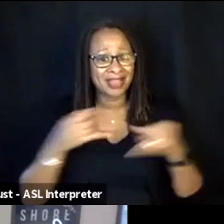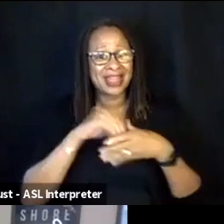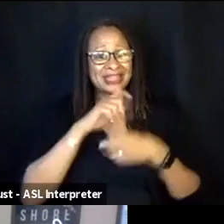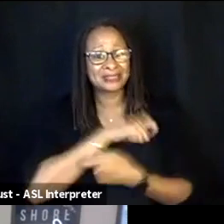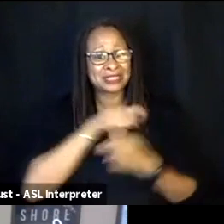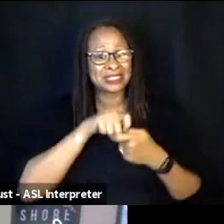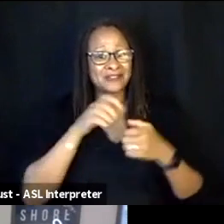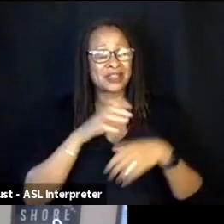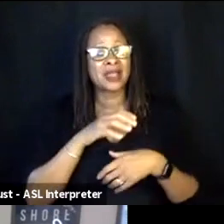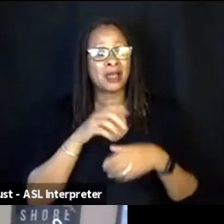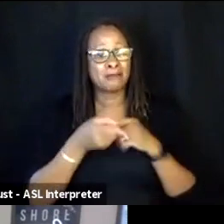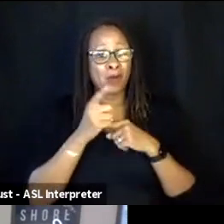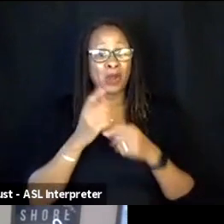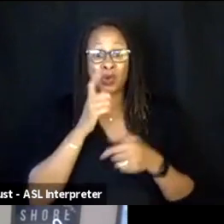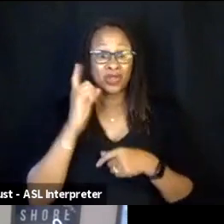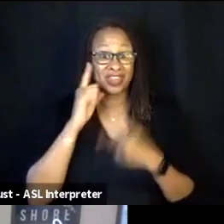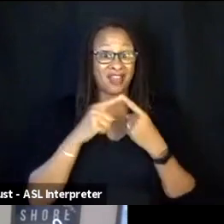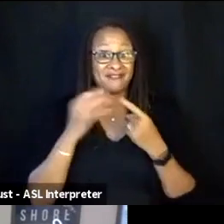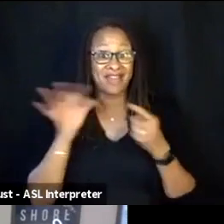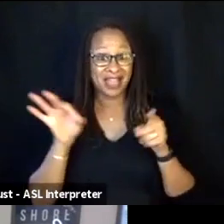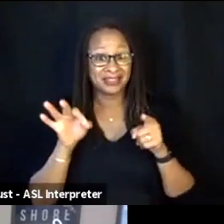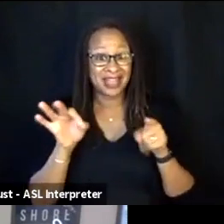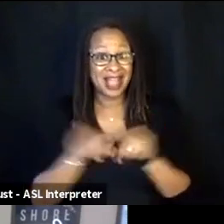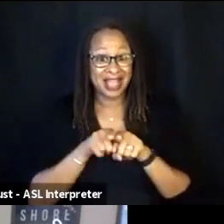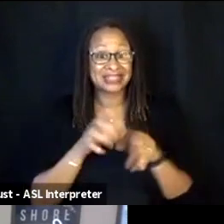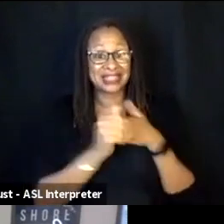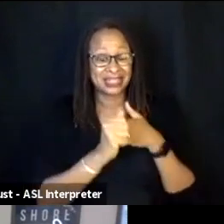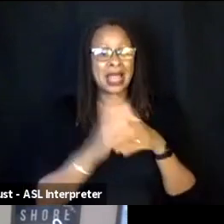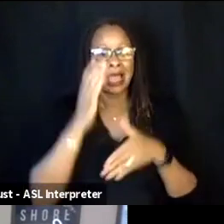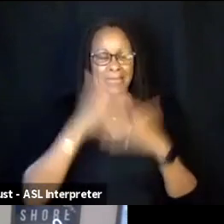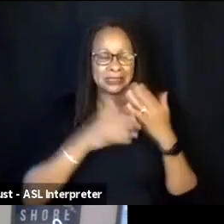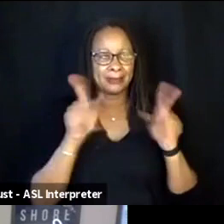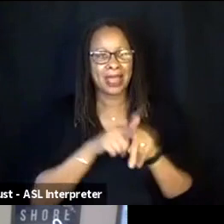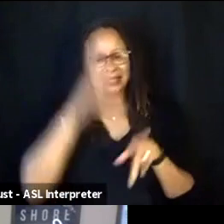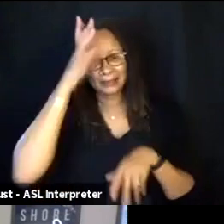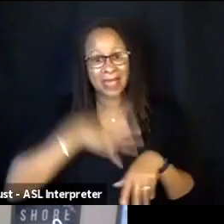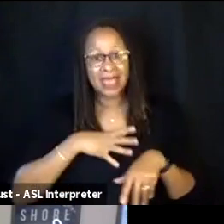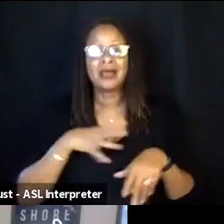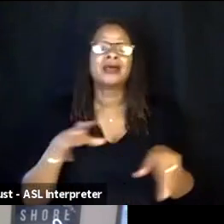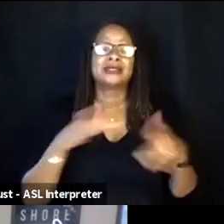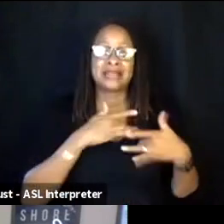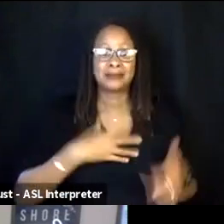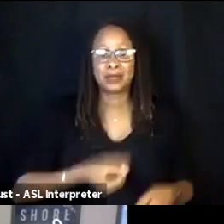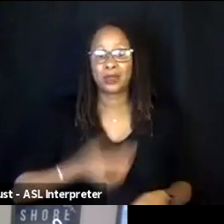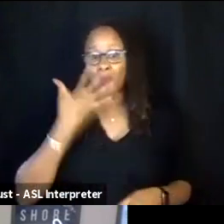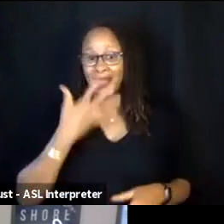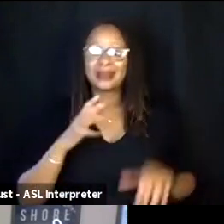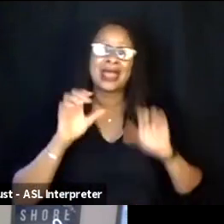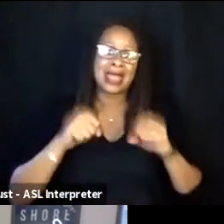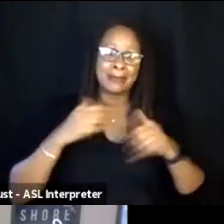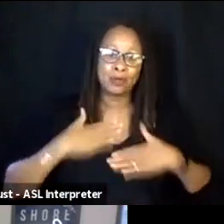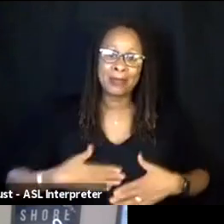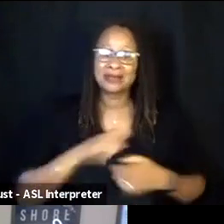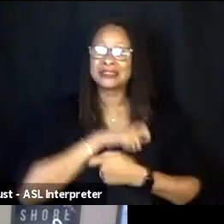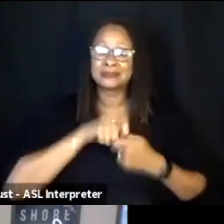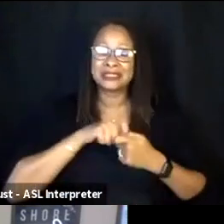whoever you're thinking of as the lead, which for a lot of us ends up being male, for a lot of us ends up being white, ends up being able-bodied, a certain age,